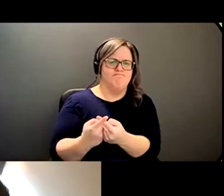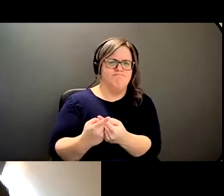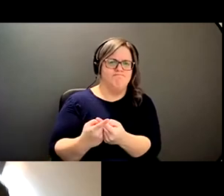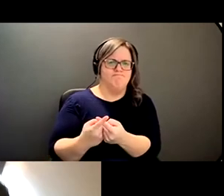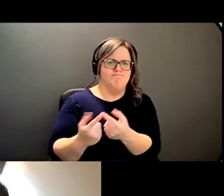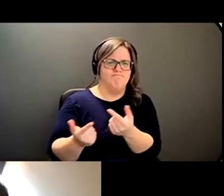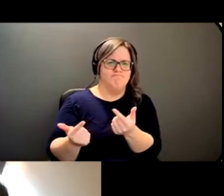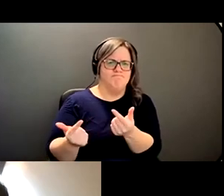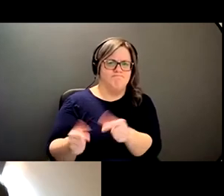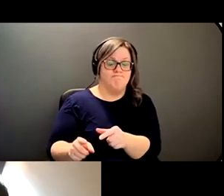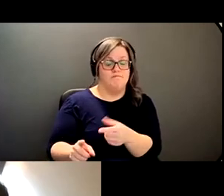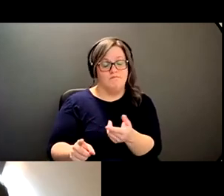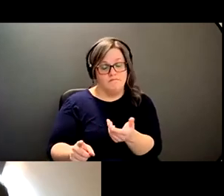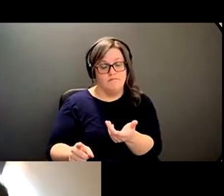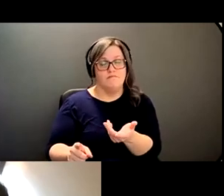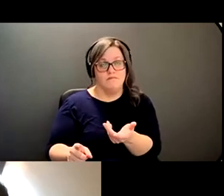and especially here when